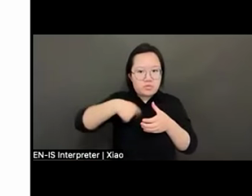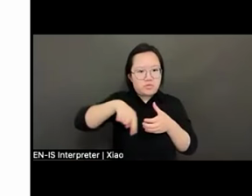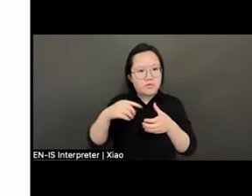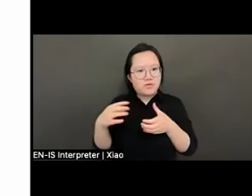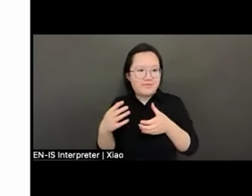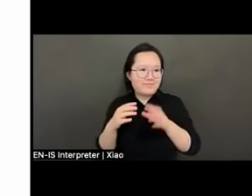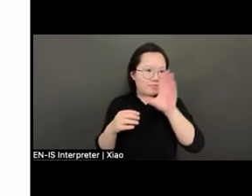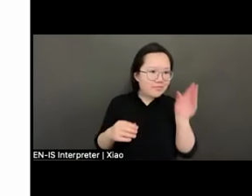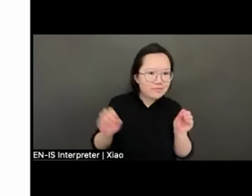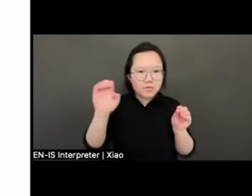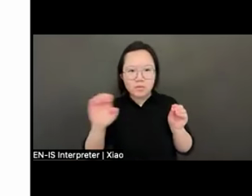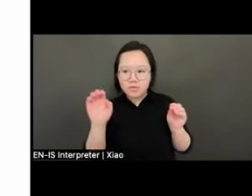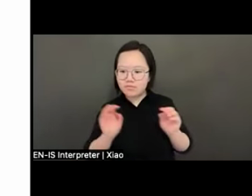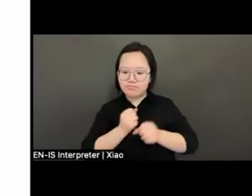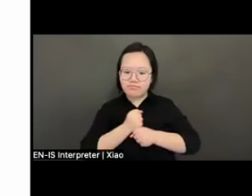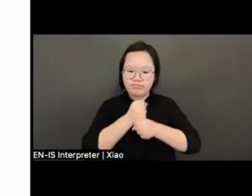the applications.